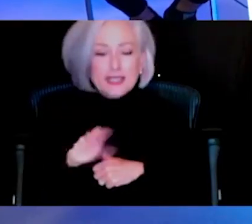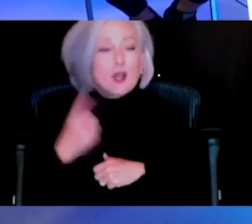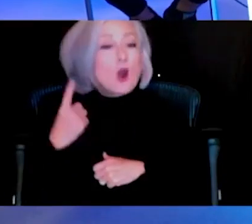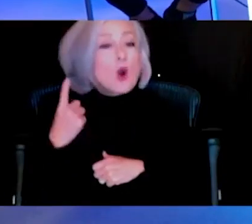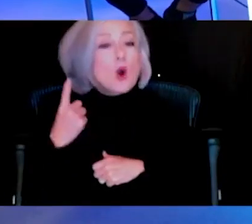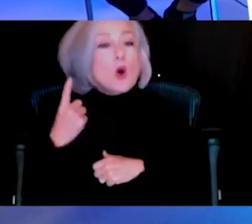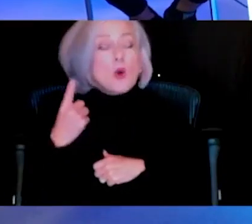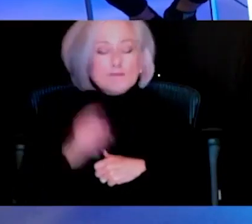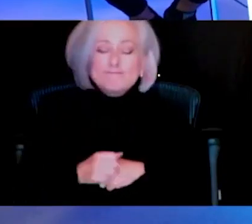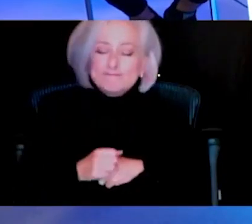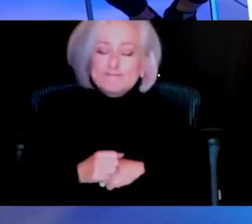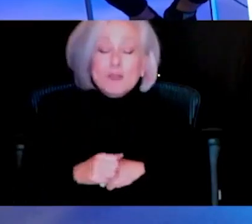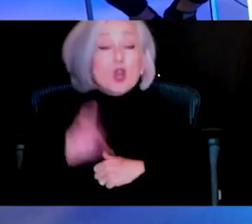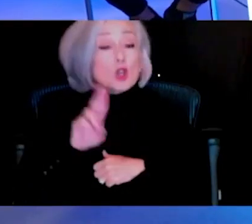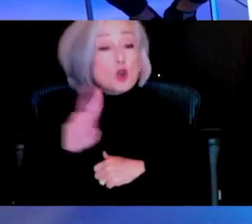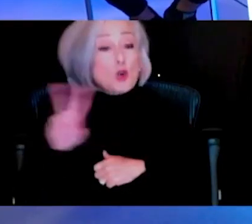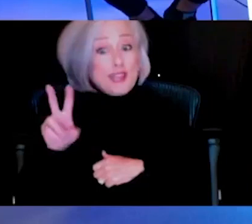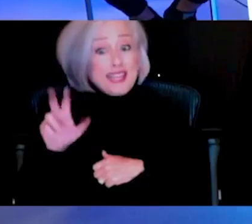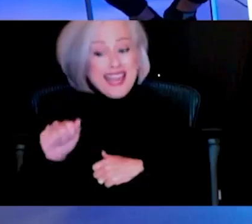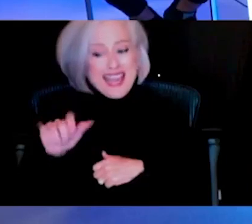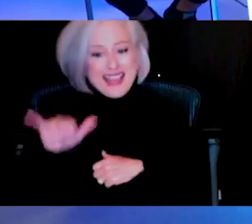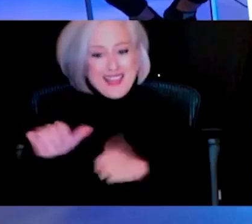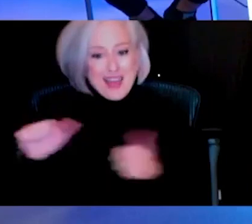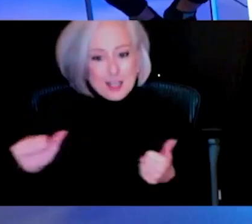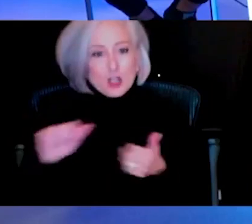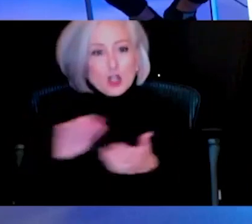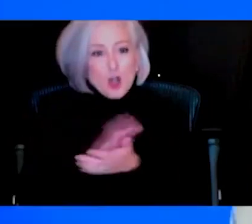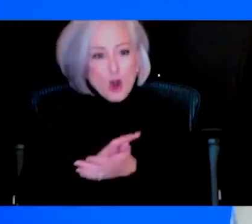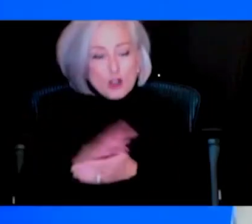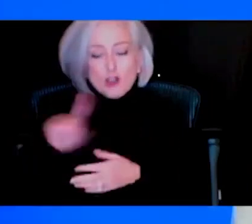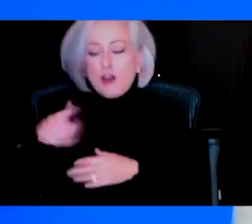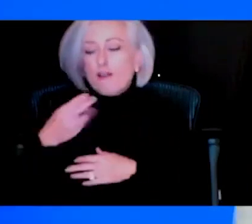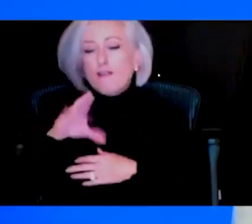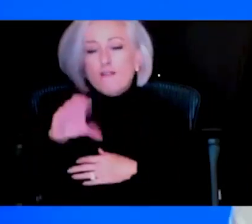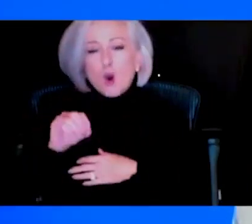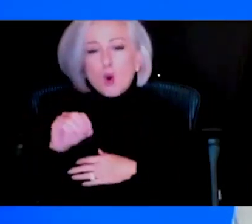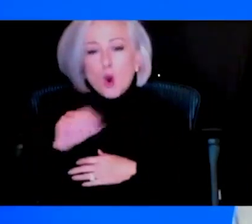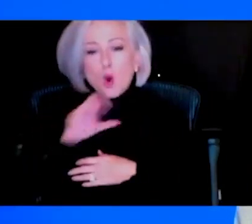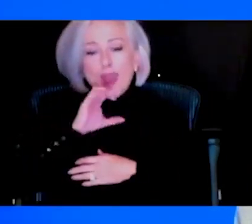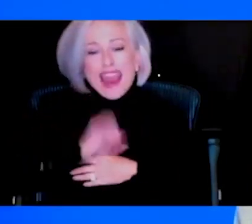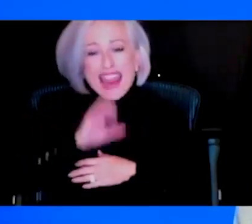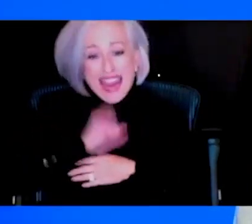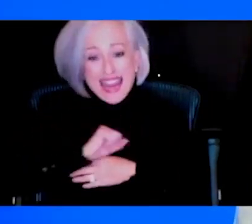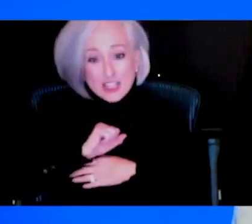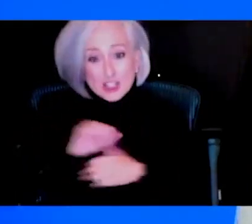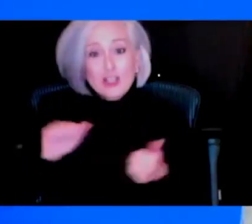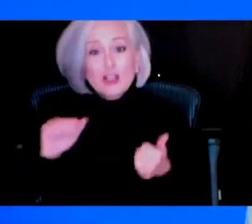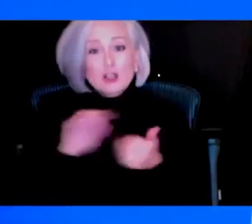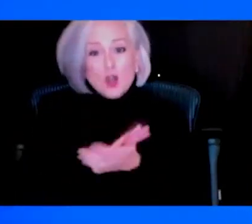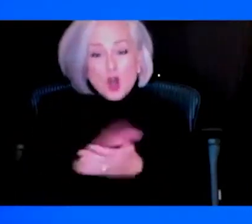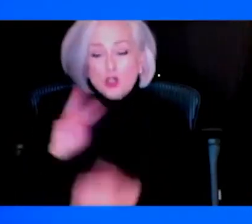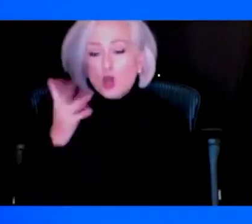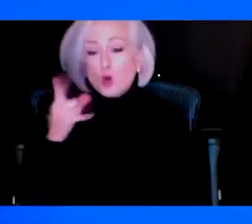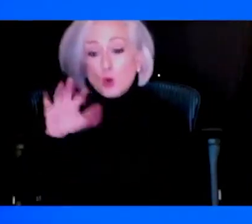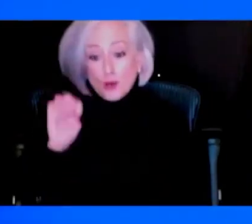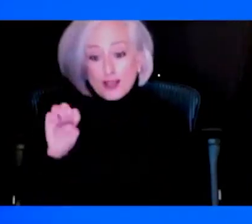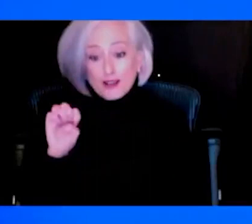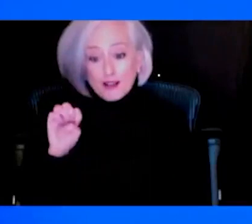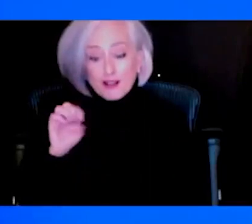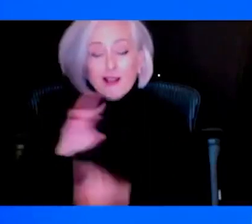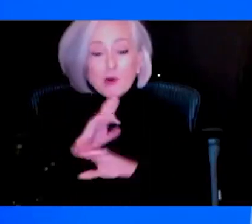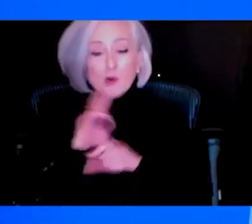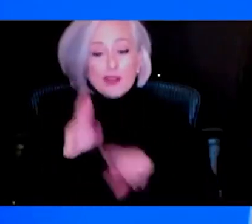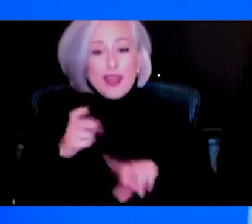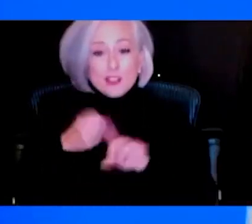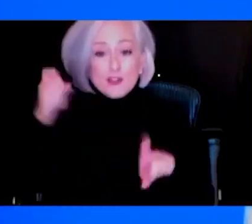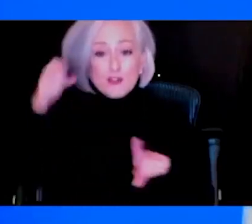UVA, which is really what causes photoaging and gives you wrinkles, causes a lot of allergic reactions from the sun as well, penetrates most windows.